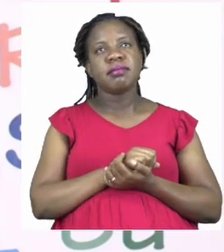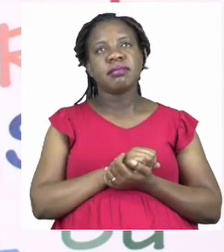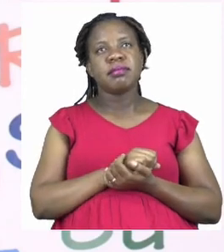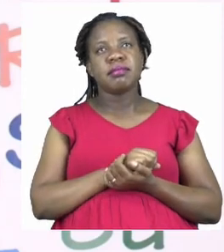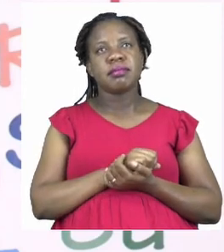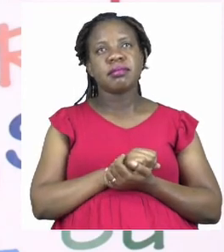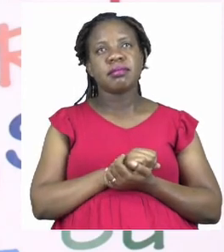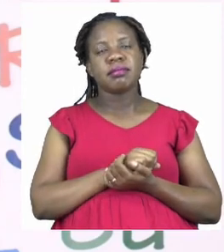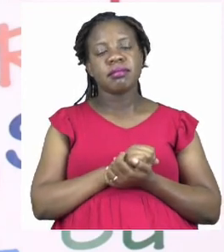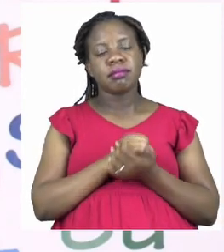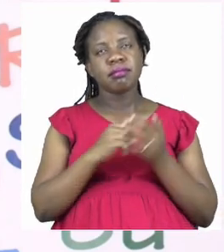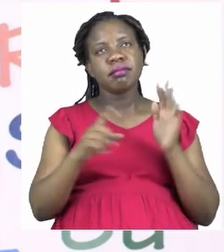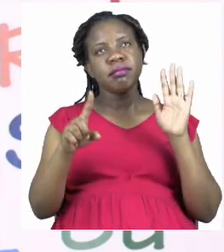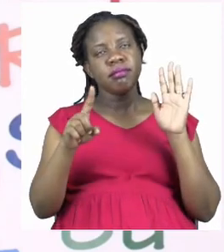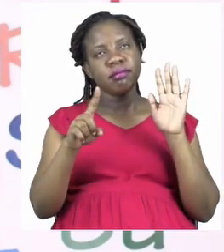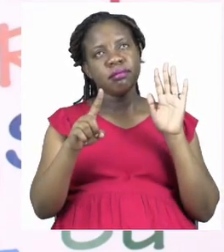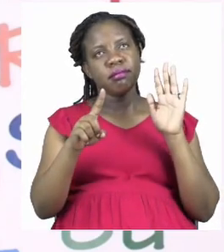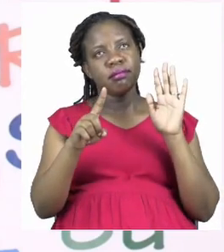multiplied by